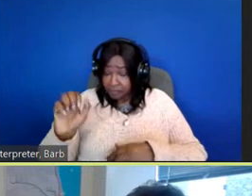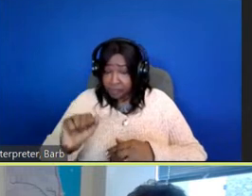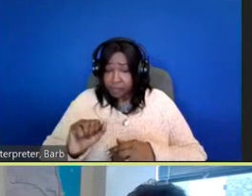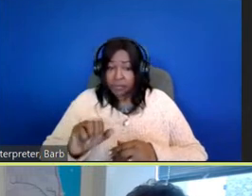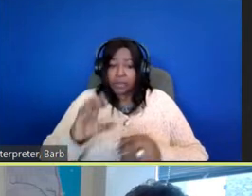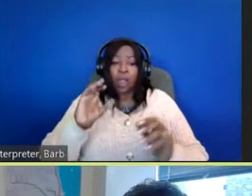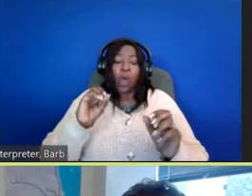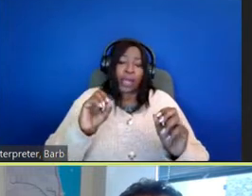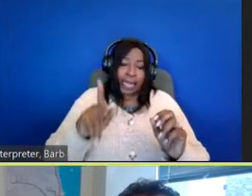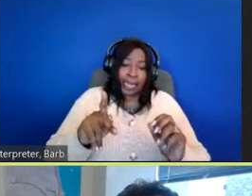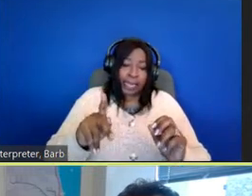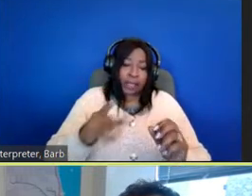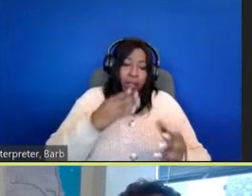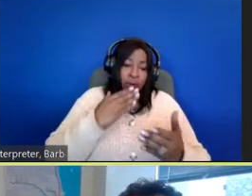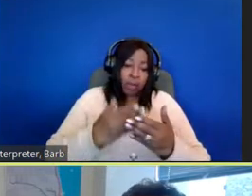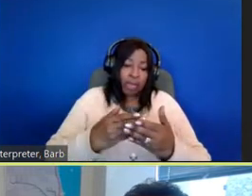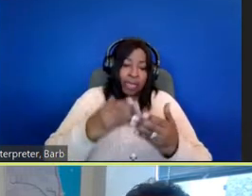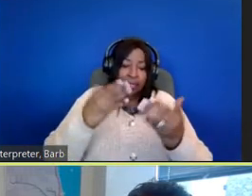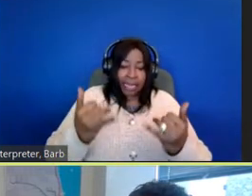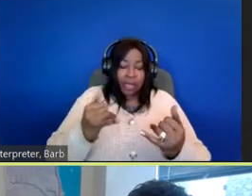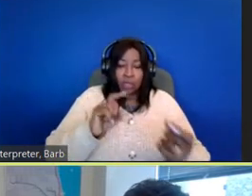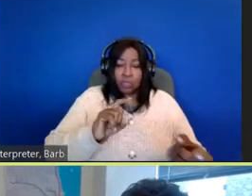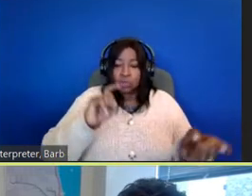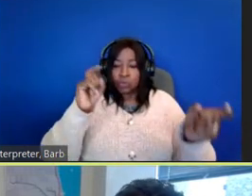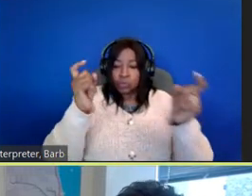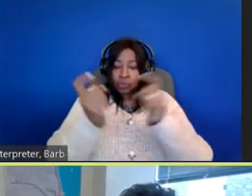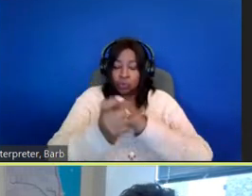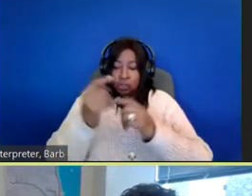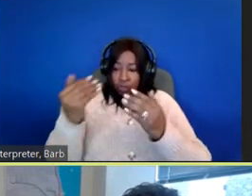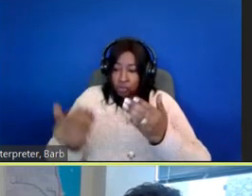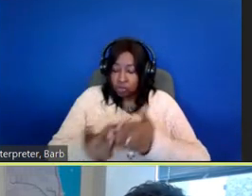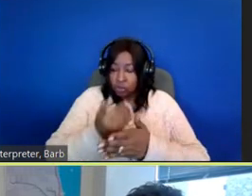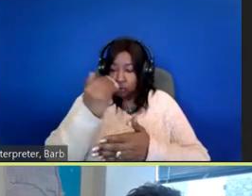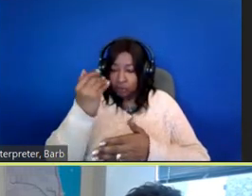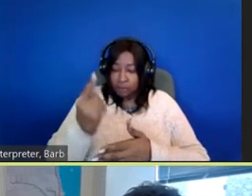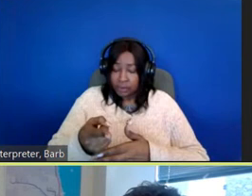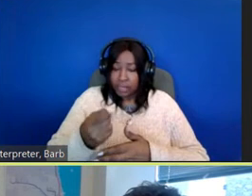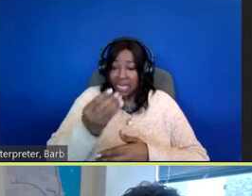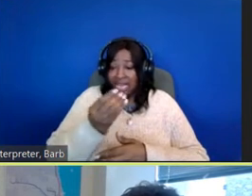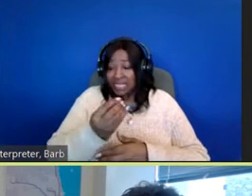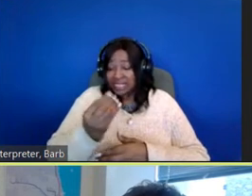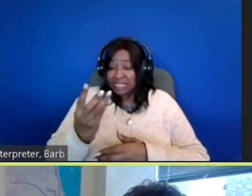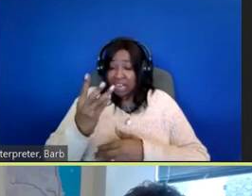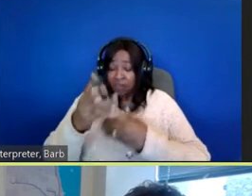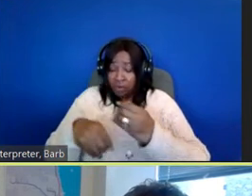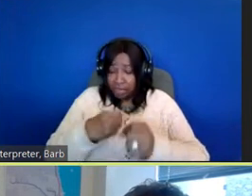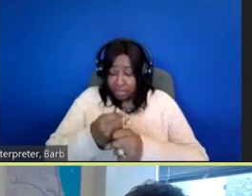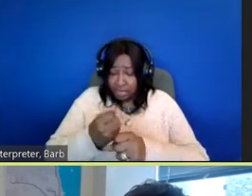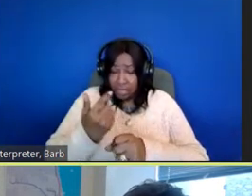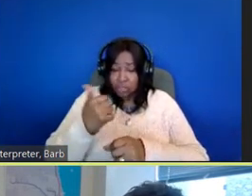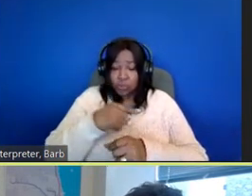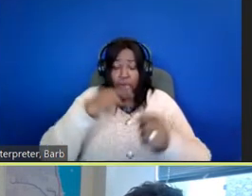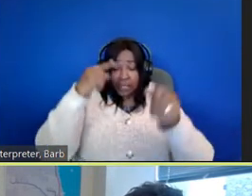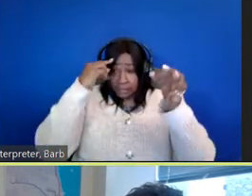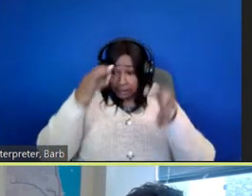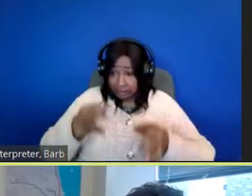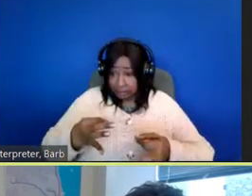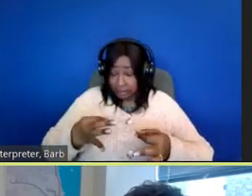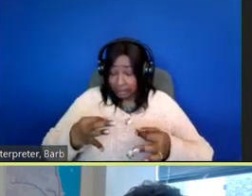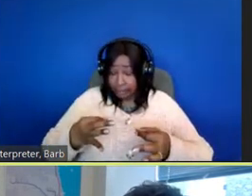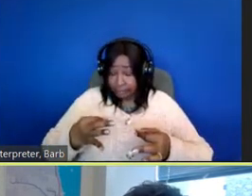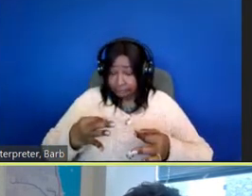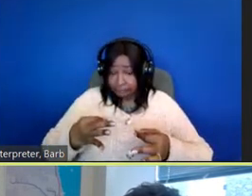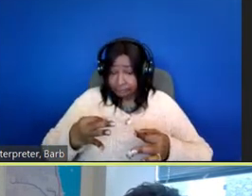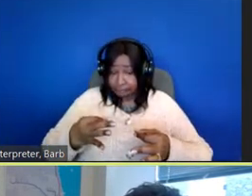Okay, great. Now I'll switch to the new one. So several years, you know, we kind of made the decision